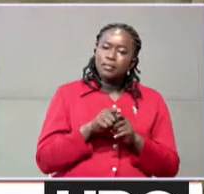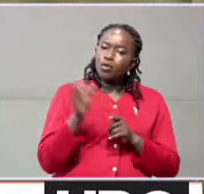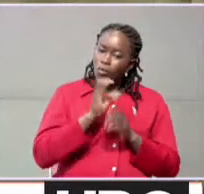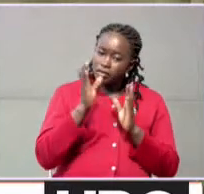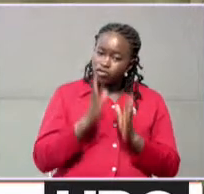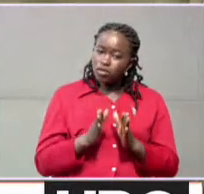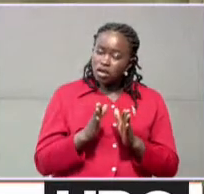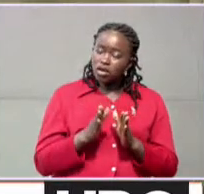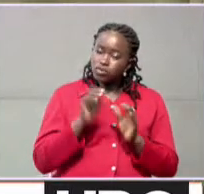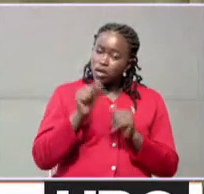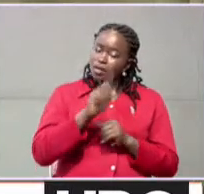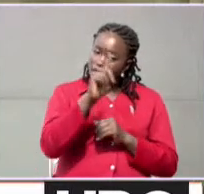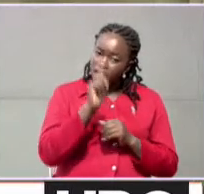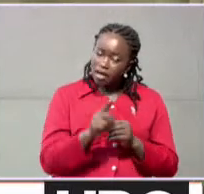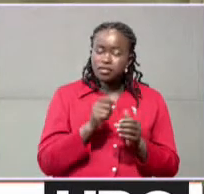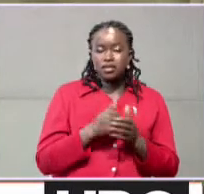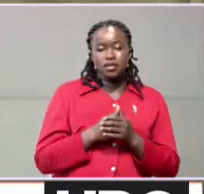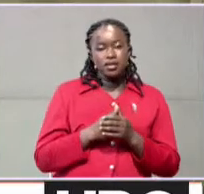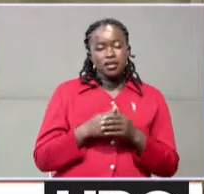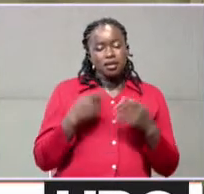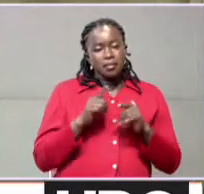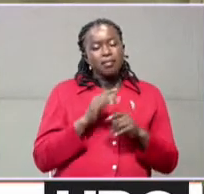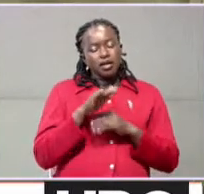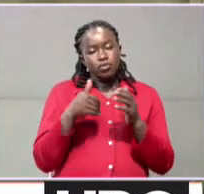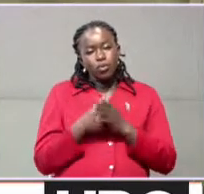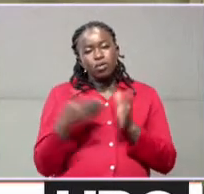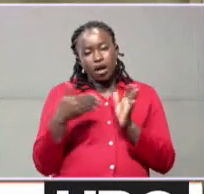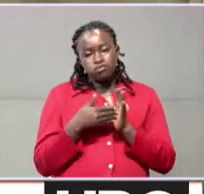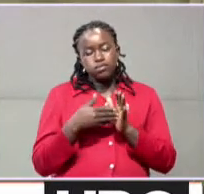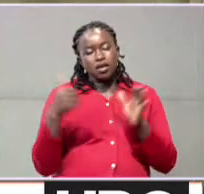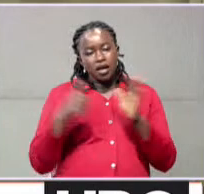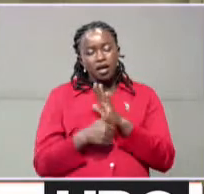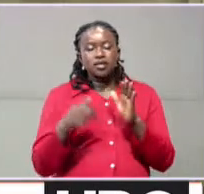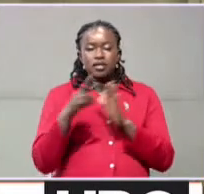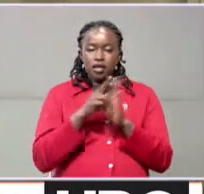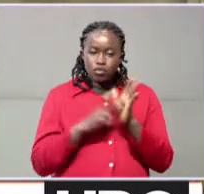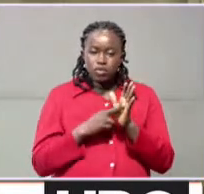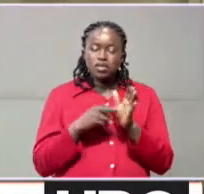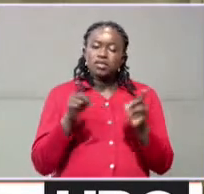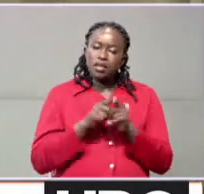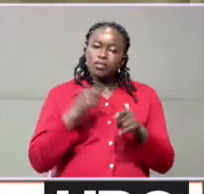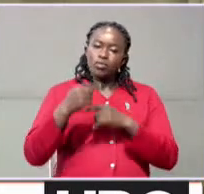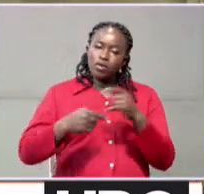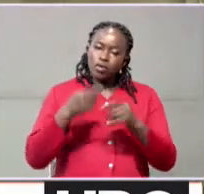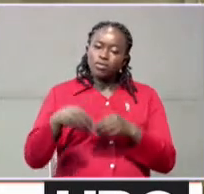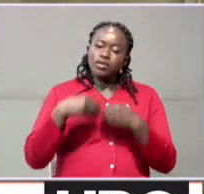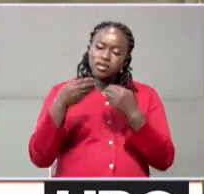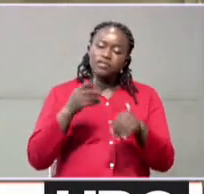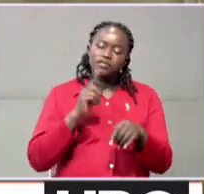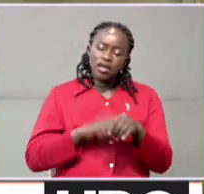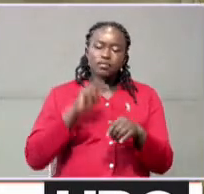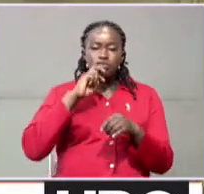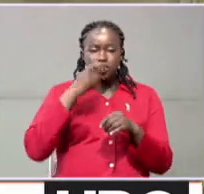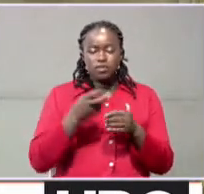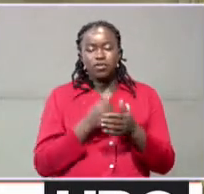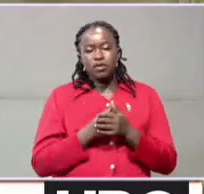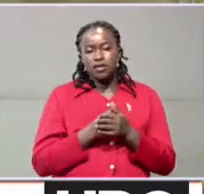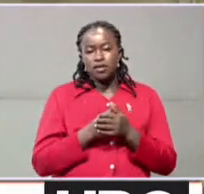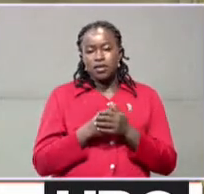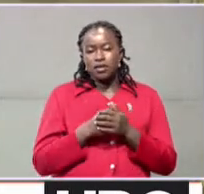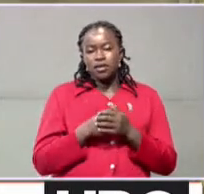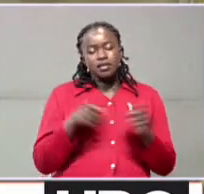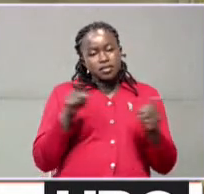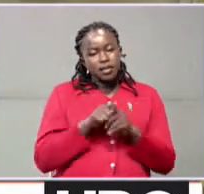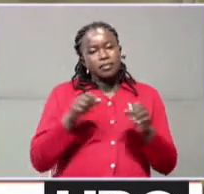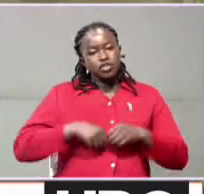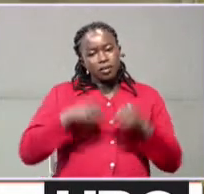asked but once all this is provided for under the rules and we usually give time to respond so that the persons can